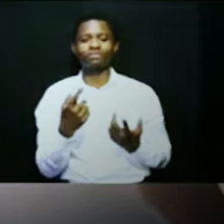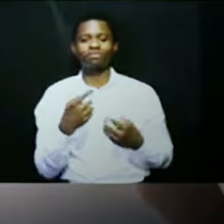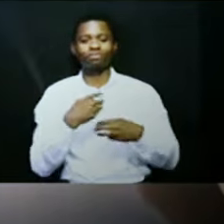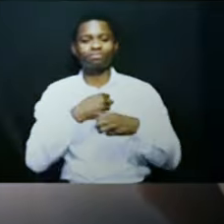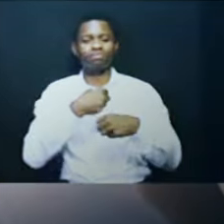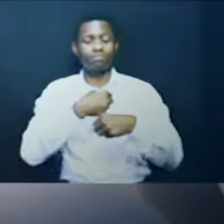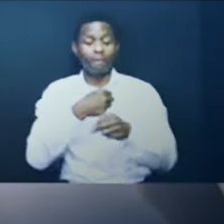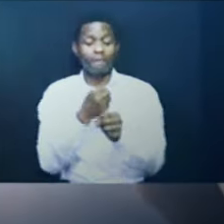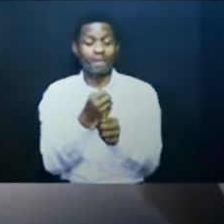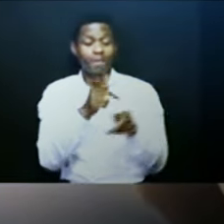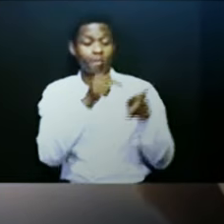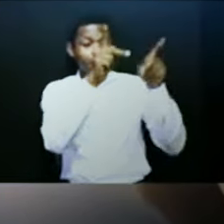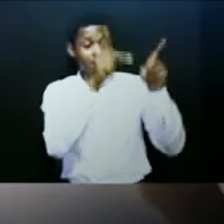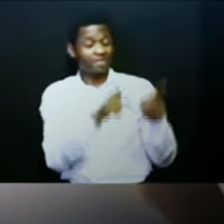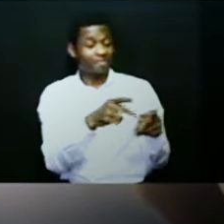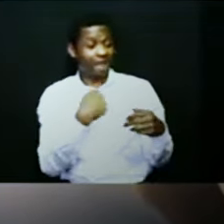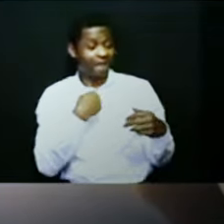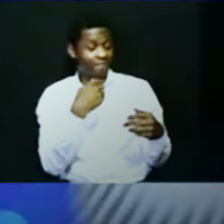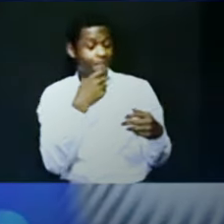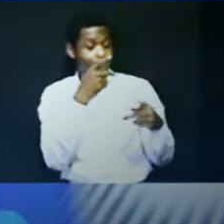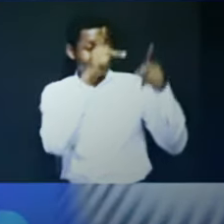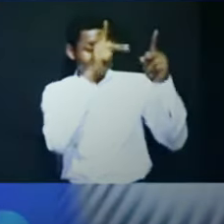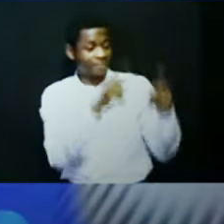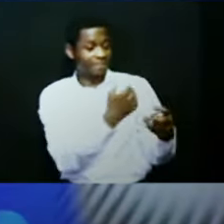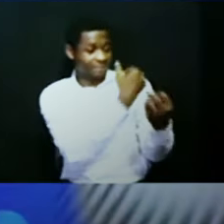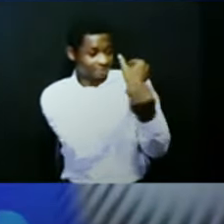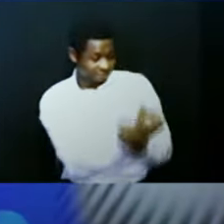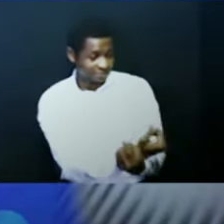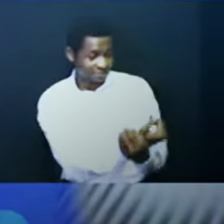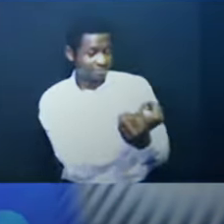a slave free.